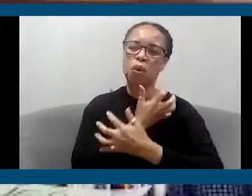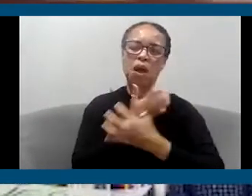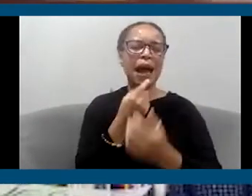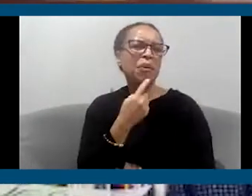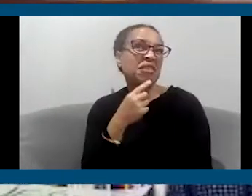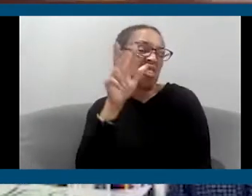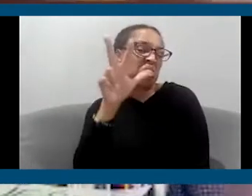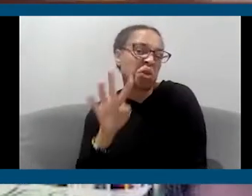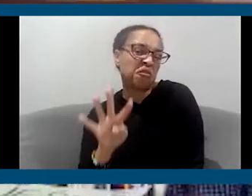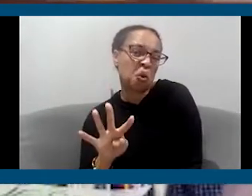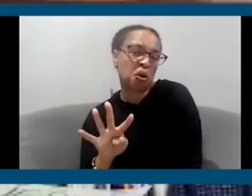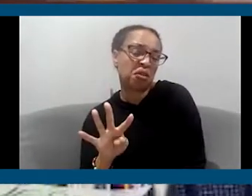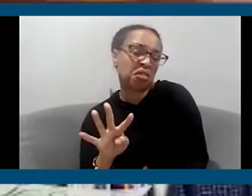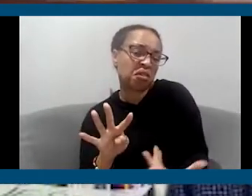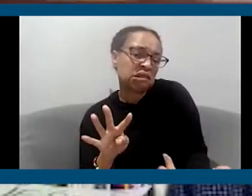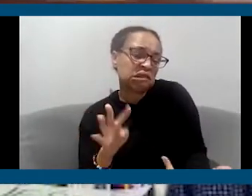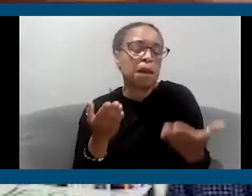3/4 of them maybe are of